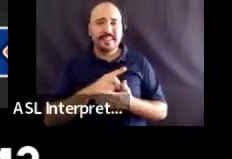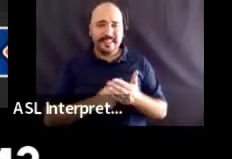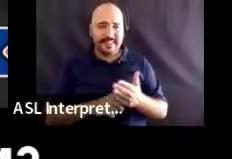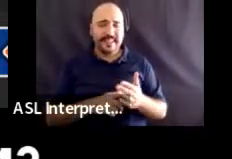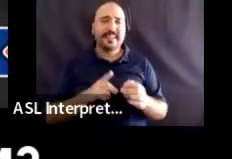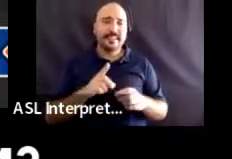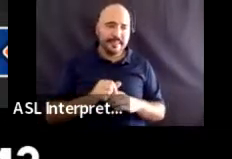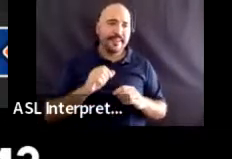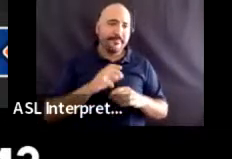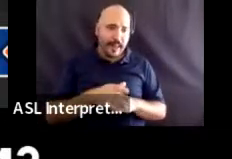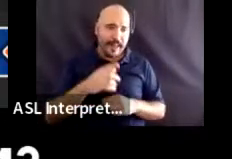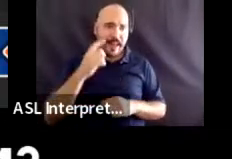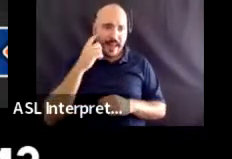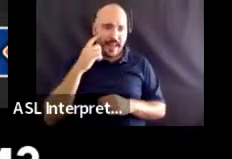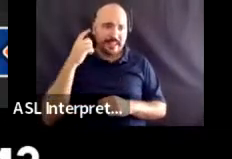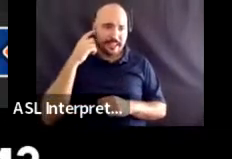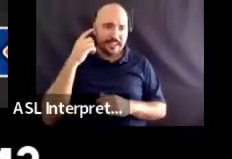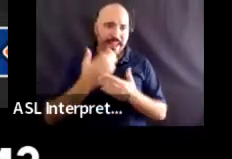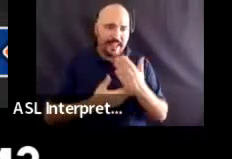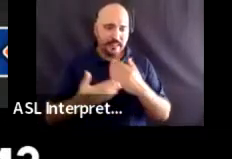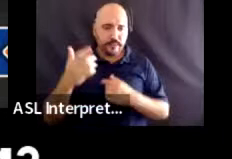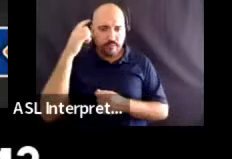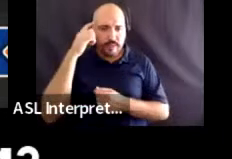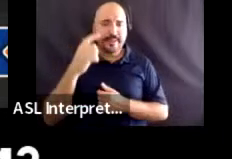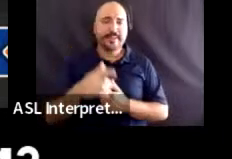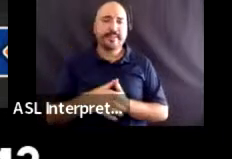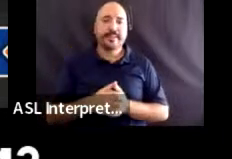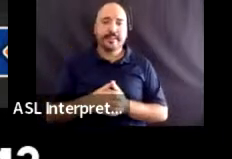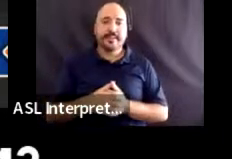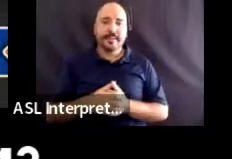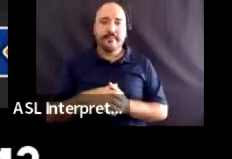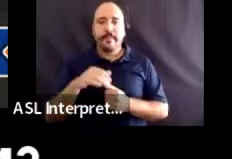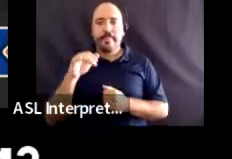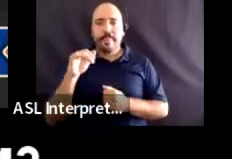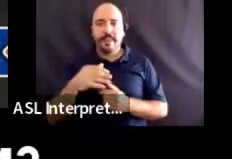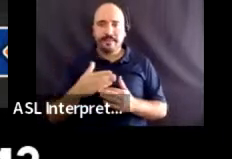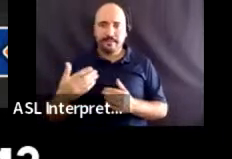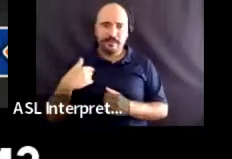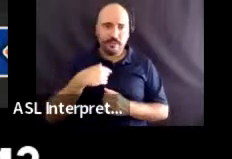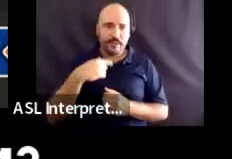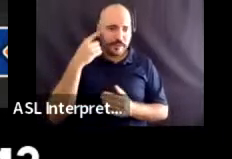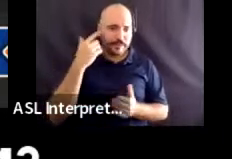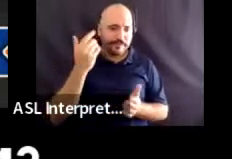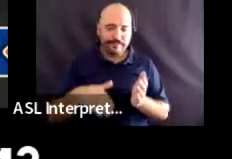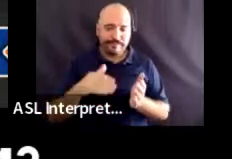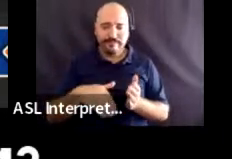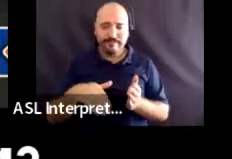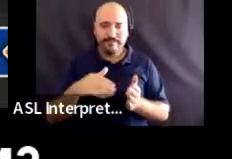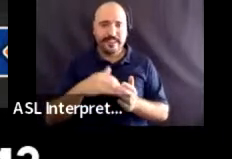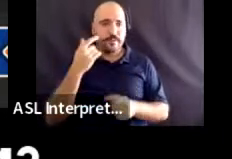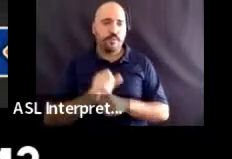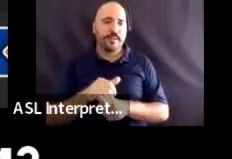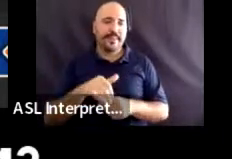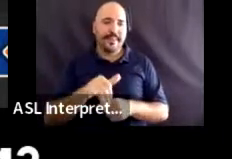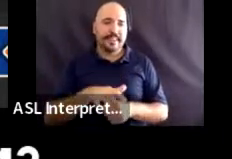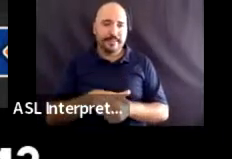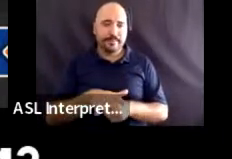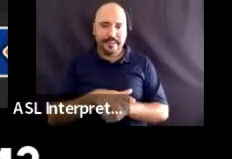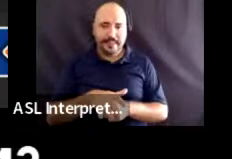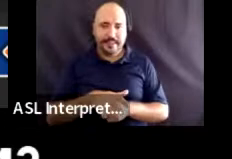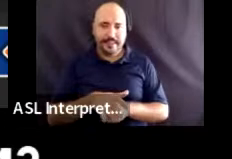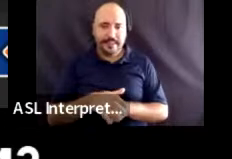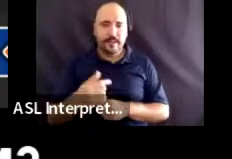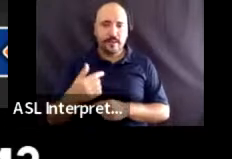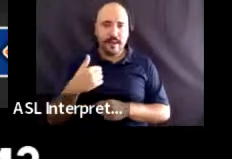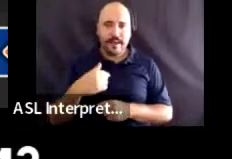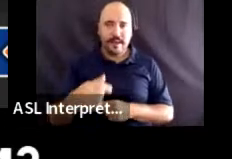eyes, ears, hands, and brain. So this is probably something that we've heard a lot if you are in this space. So eyes, folks